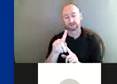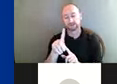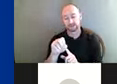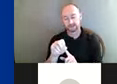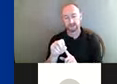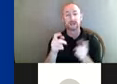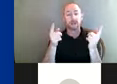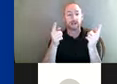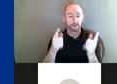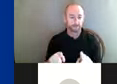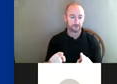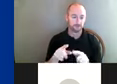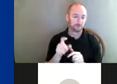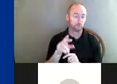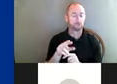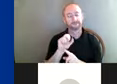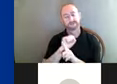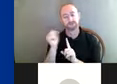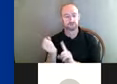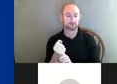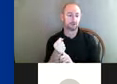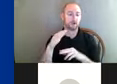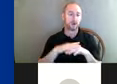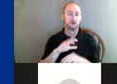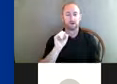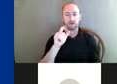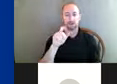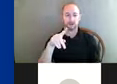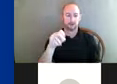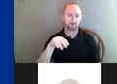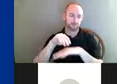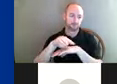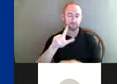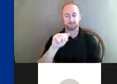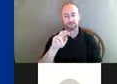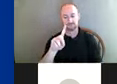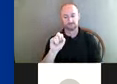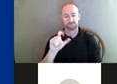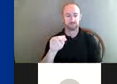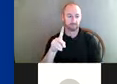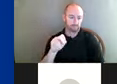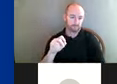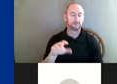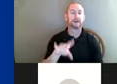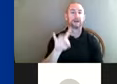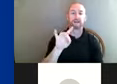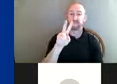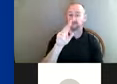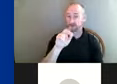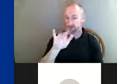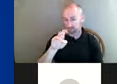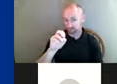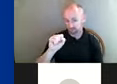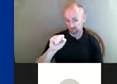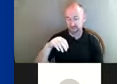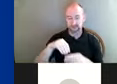that the conditions on a slope may contribute to a landslide. So it spit out 8 variables, minimum